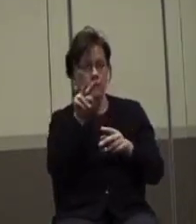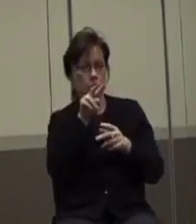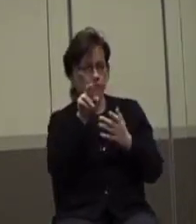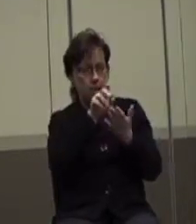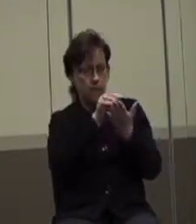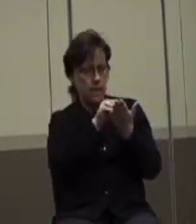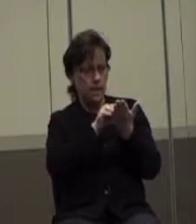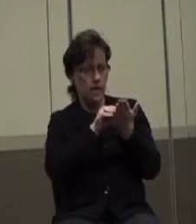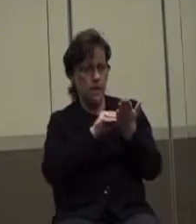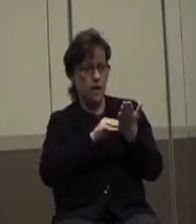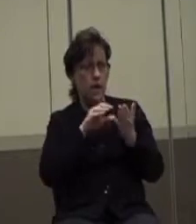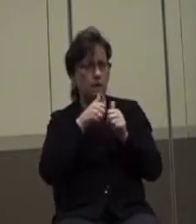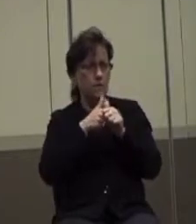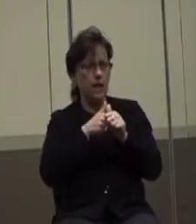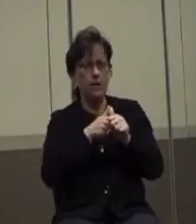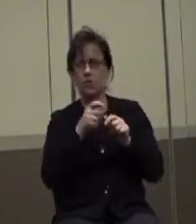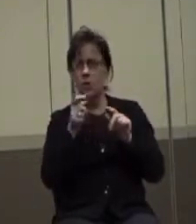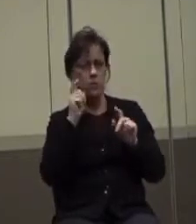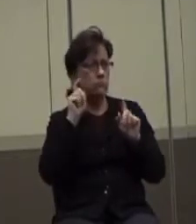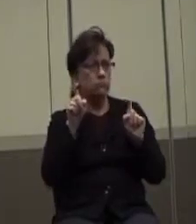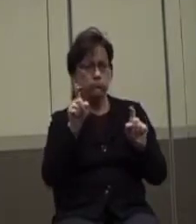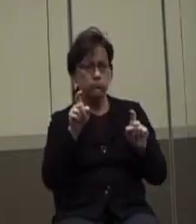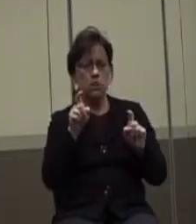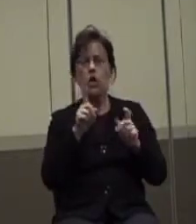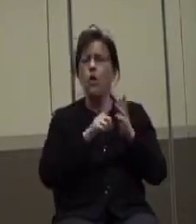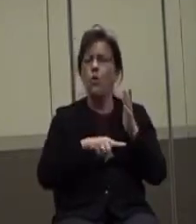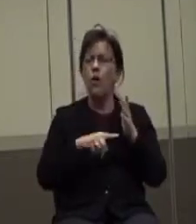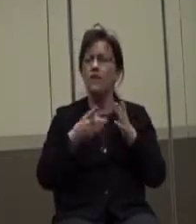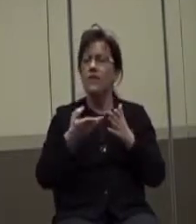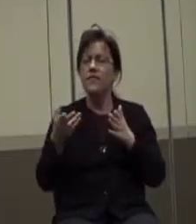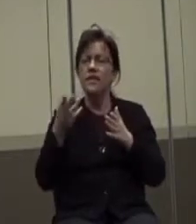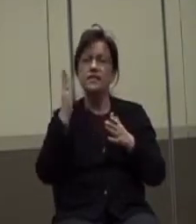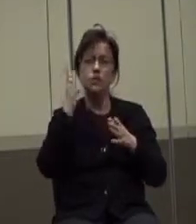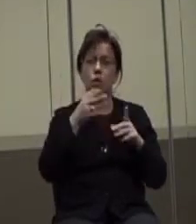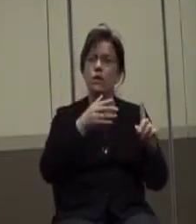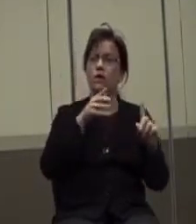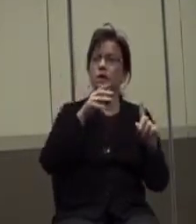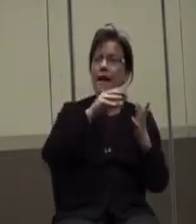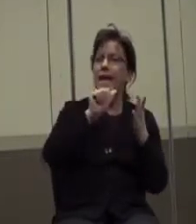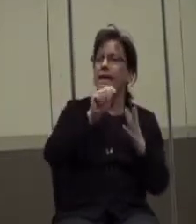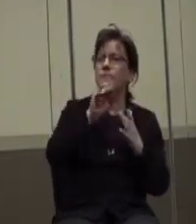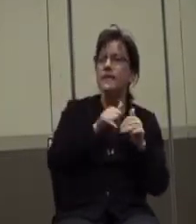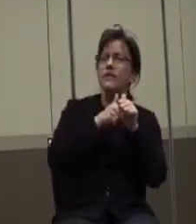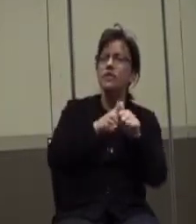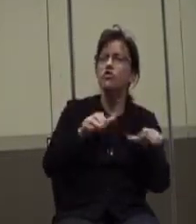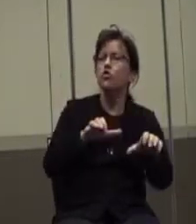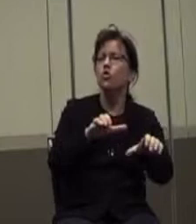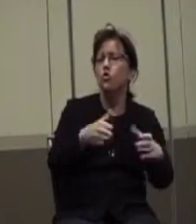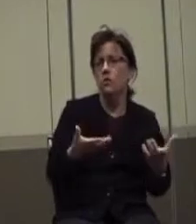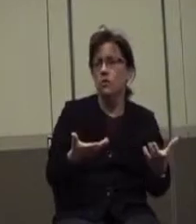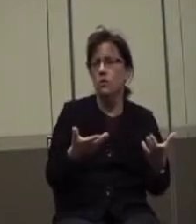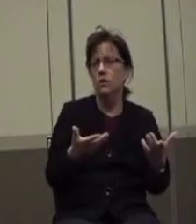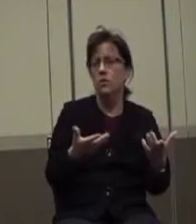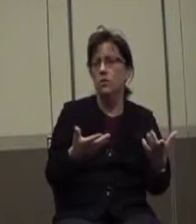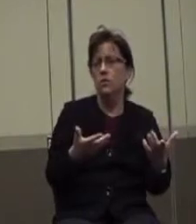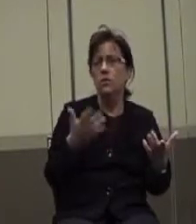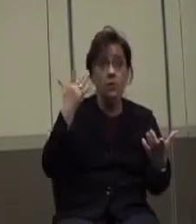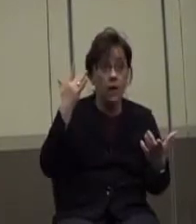want to pay attention to. What things is she likely to comply with? Why? Why would I want to know that?